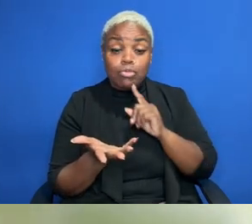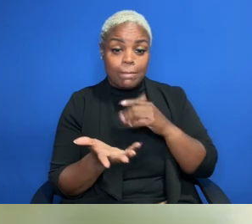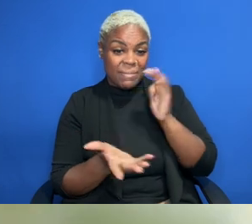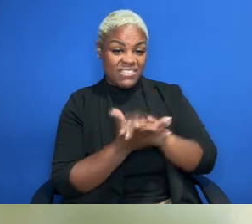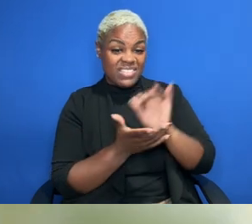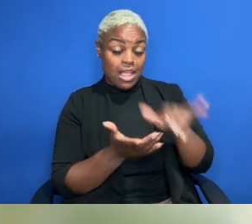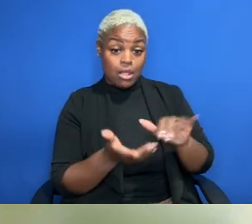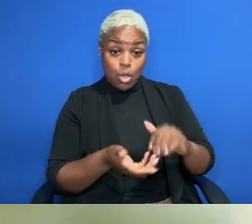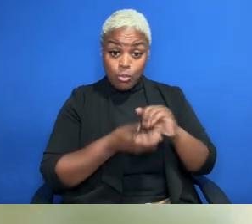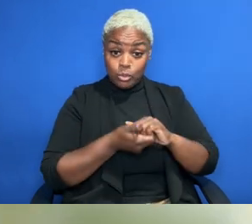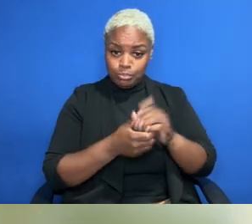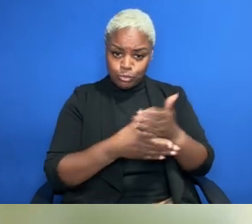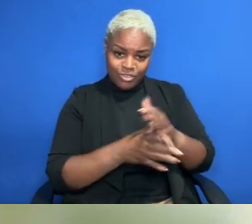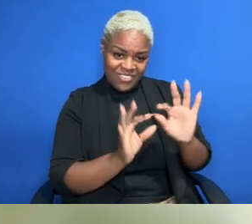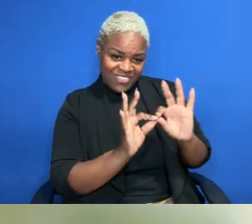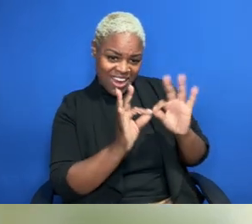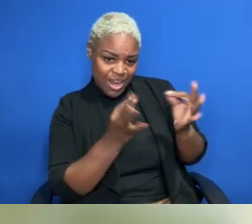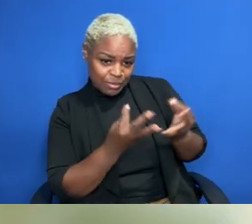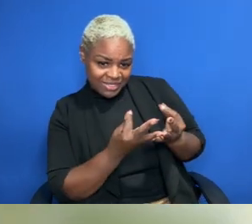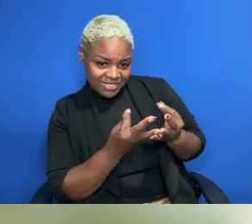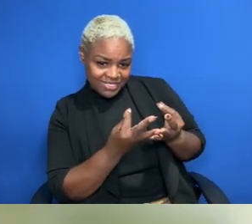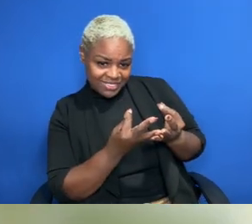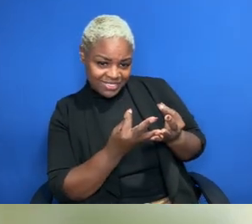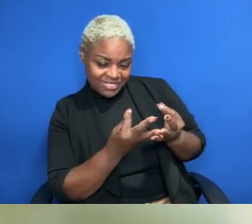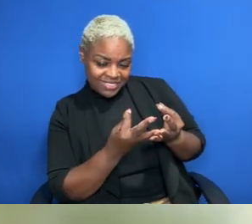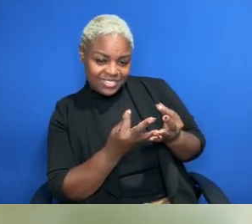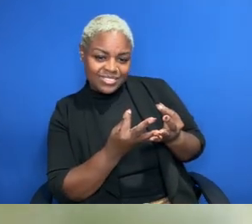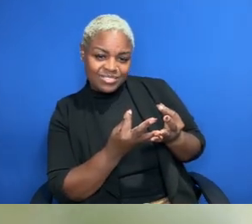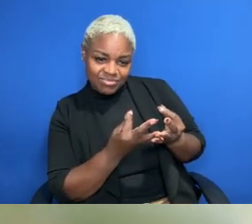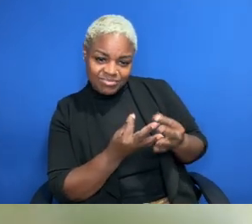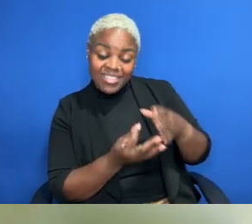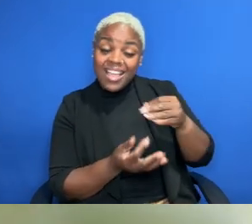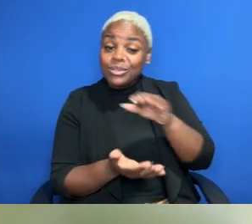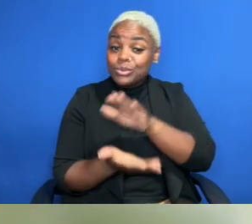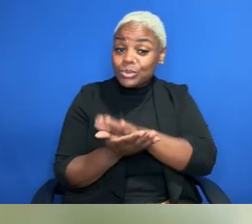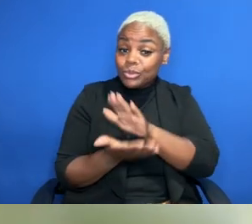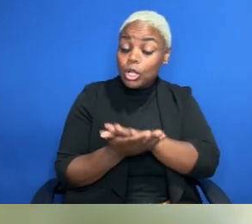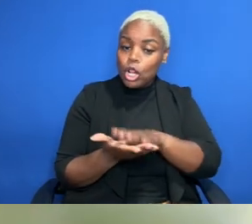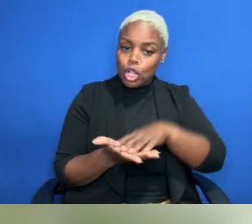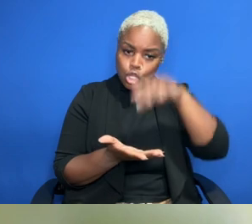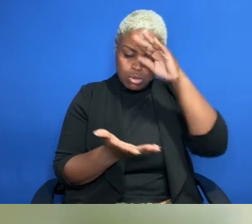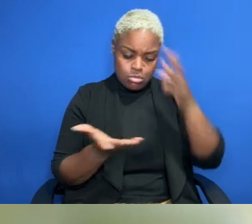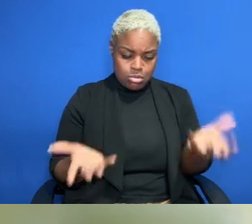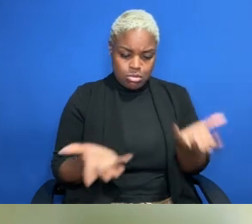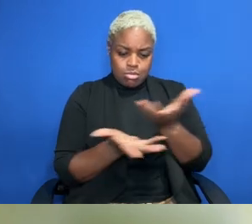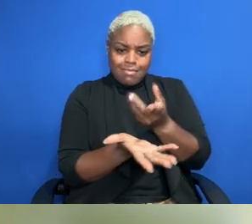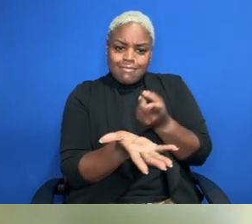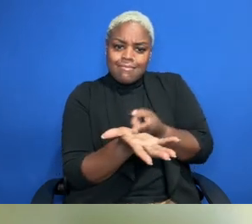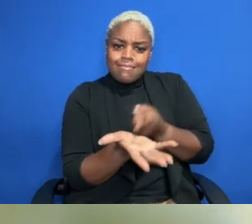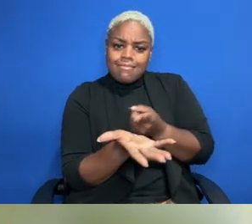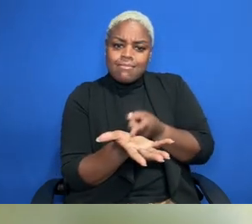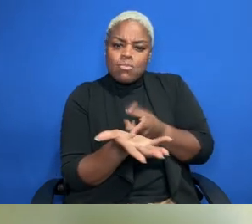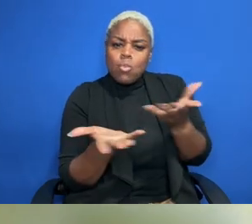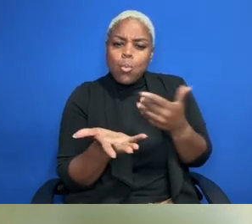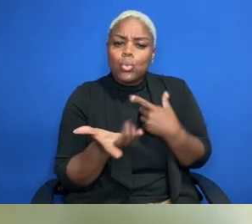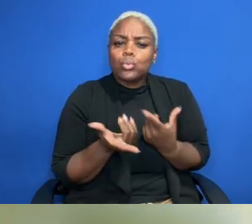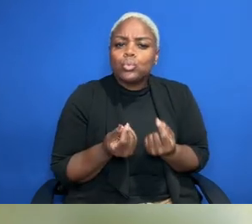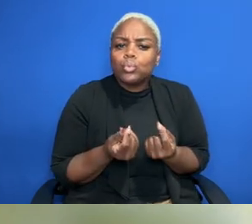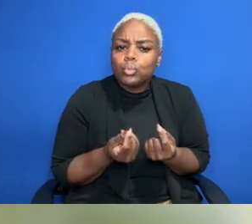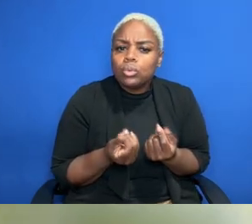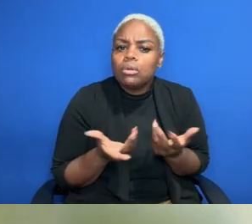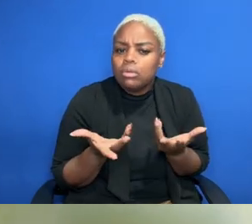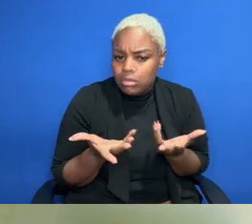development? And I really believe, that collaboration between families and schools, learning together